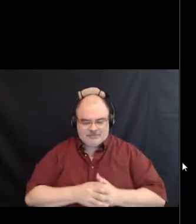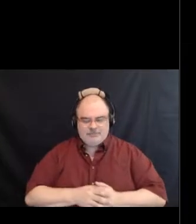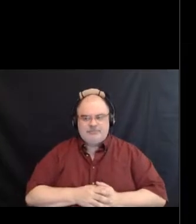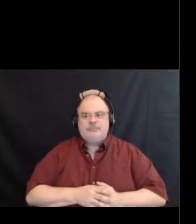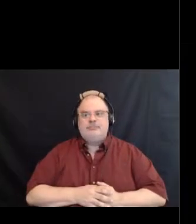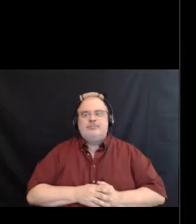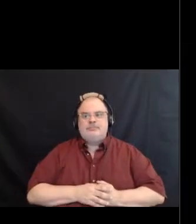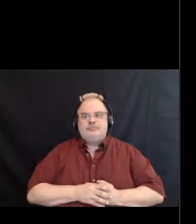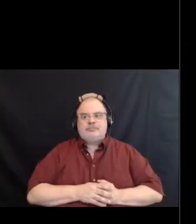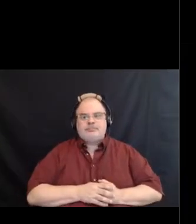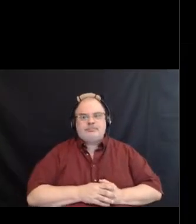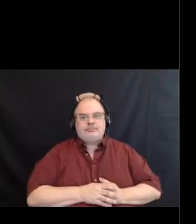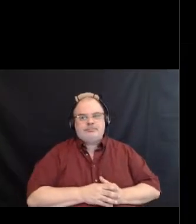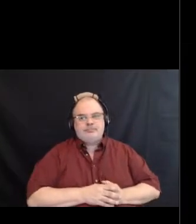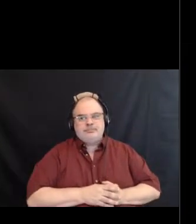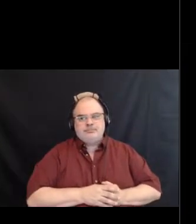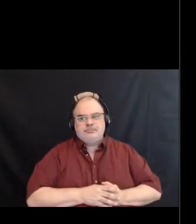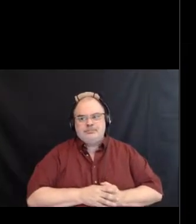their life.